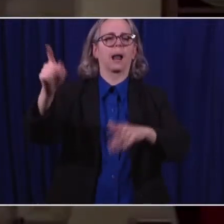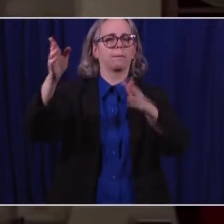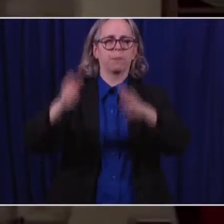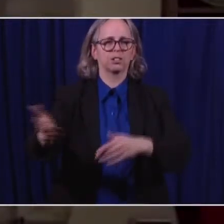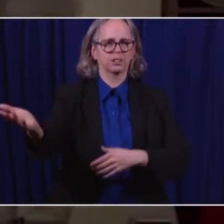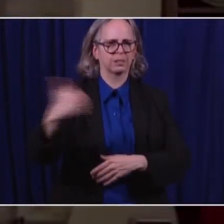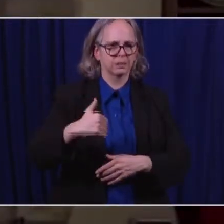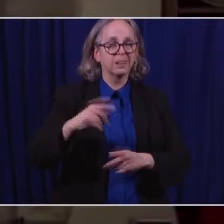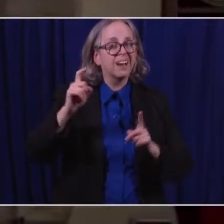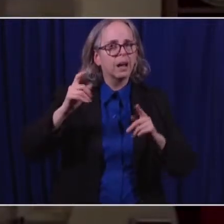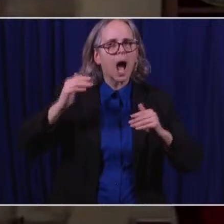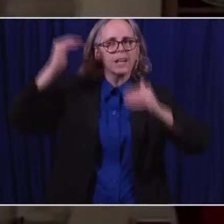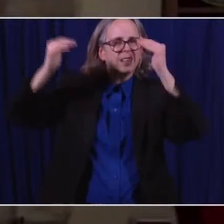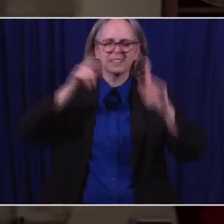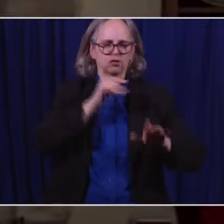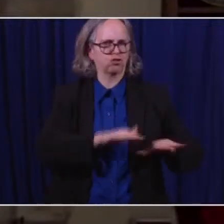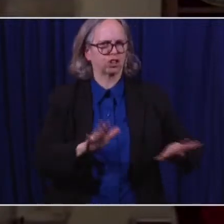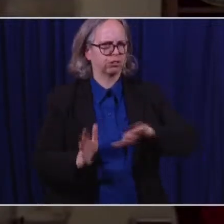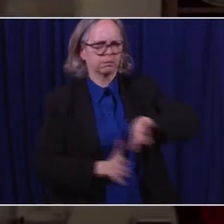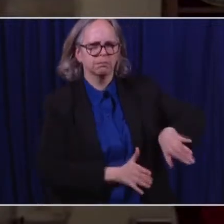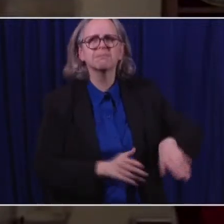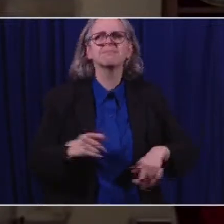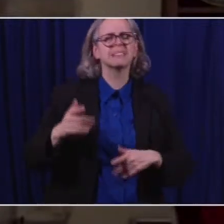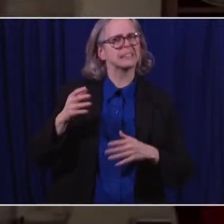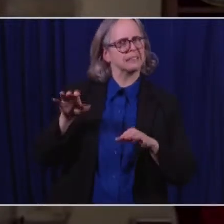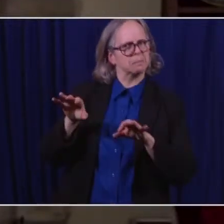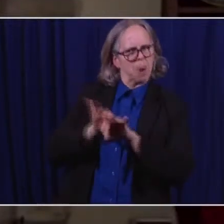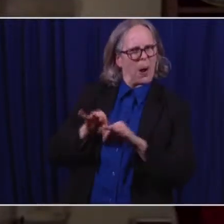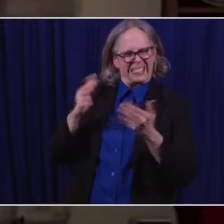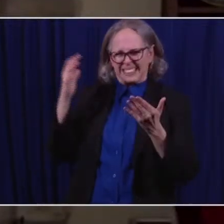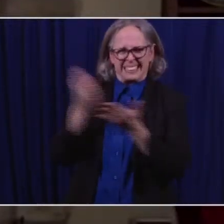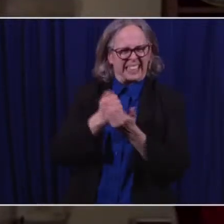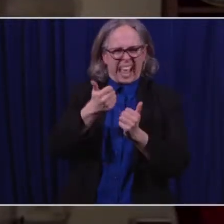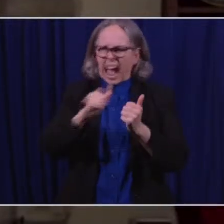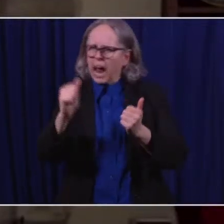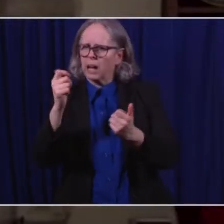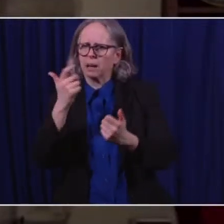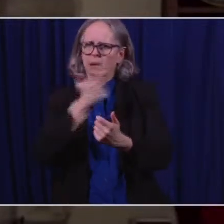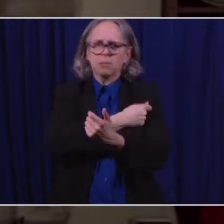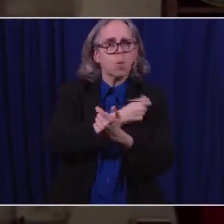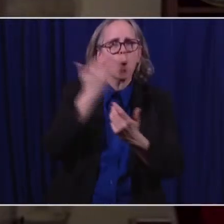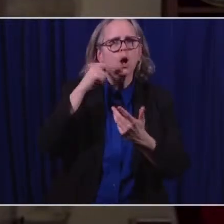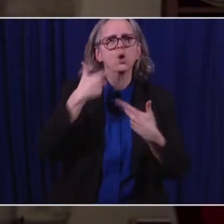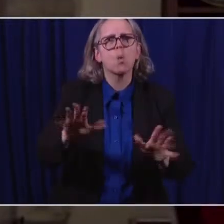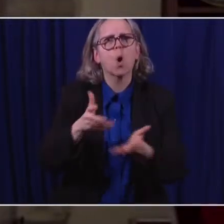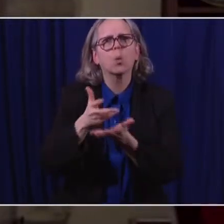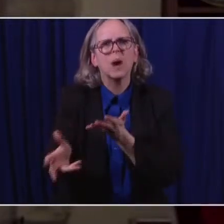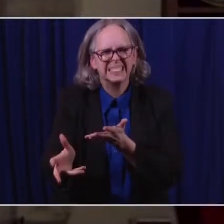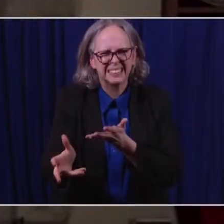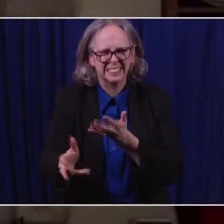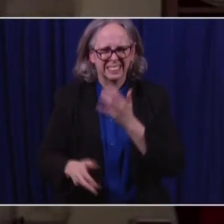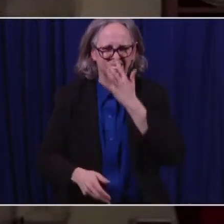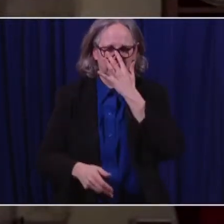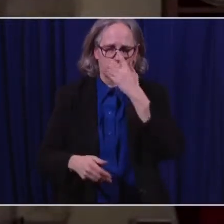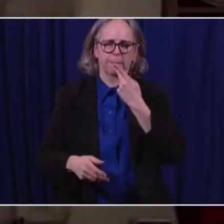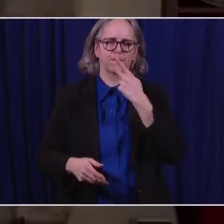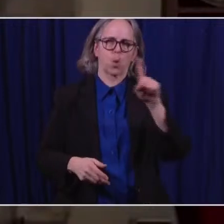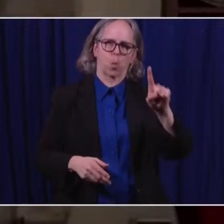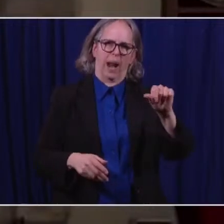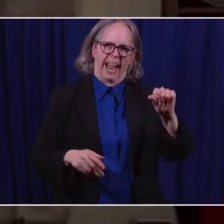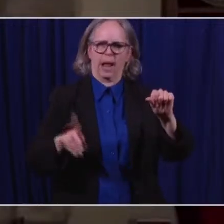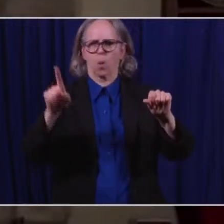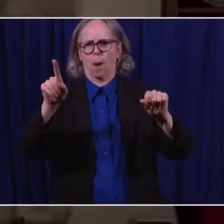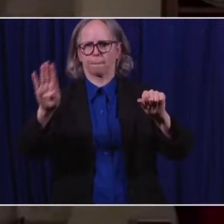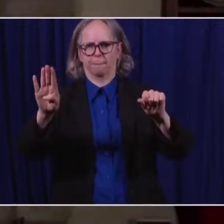and, we would not be wasting it. But we want to target these as much as we can. And they are